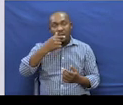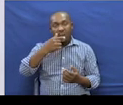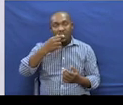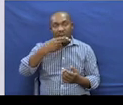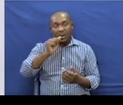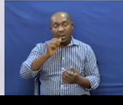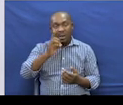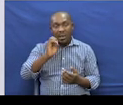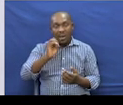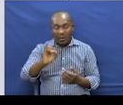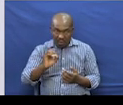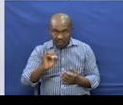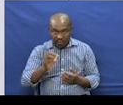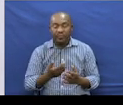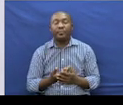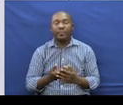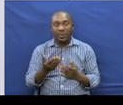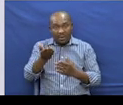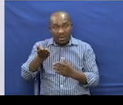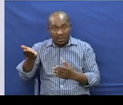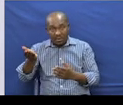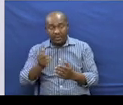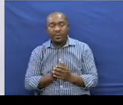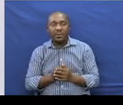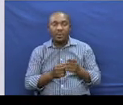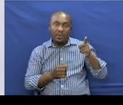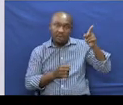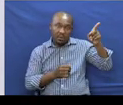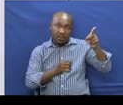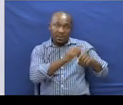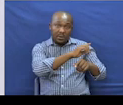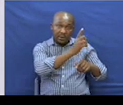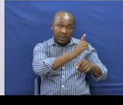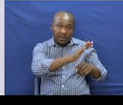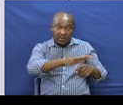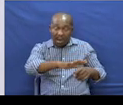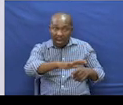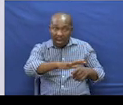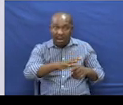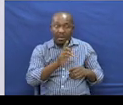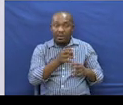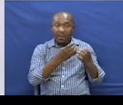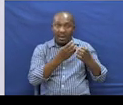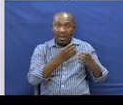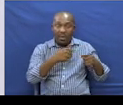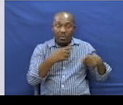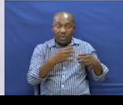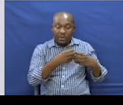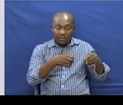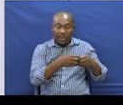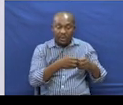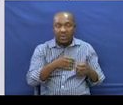Ivan Baydon. In Zanzibar, also there were various political parties, such as the Afro-Shirazi